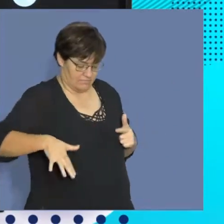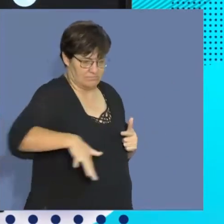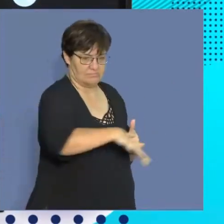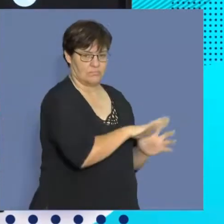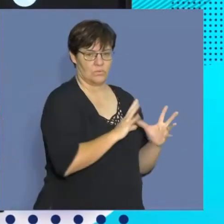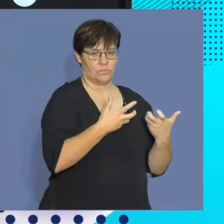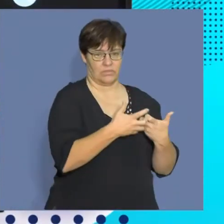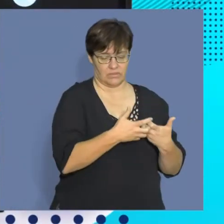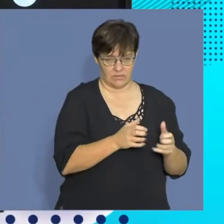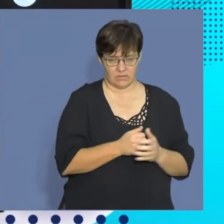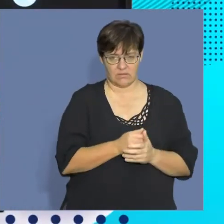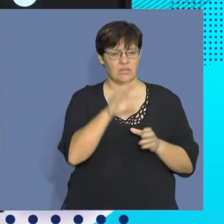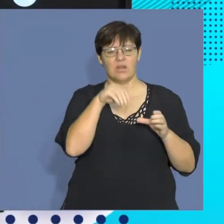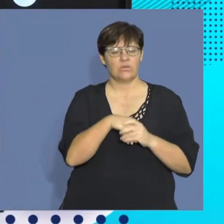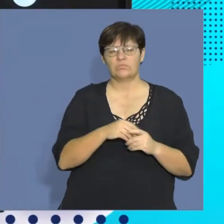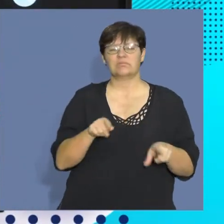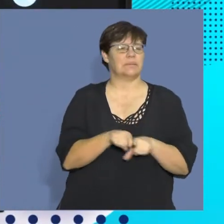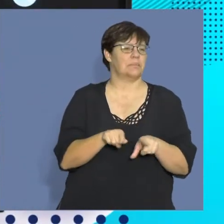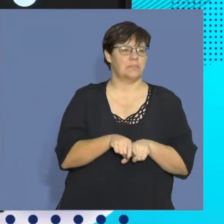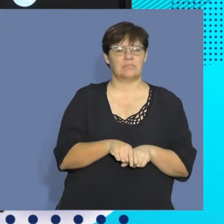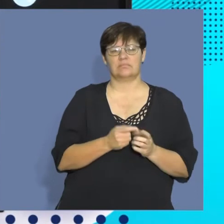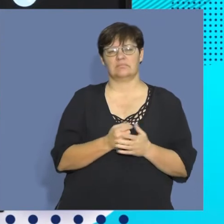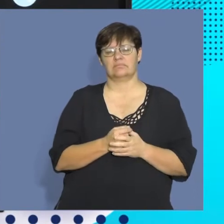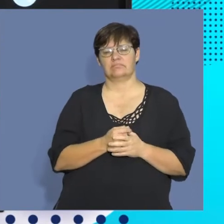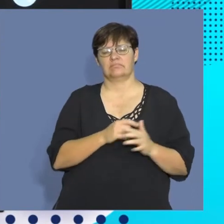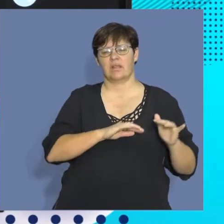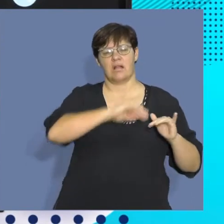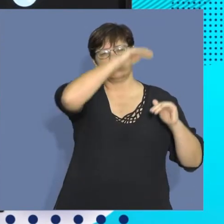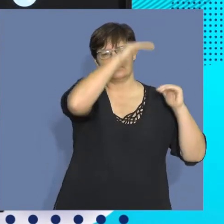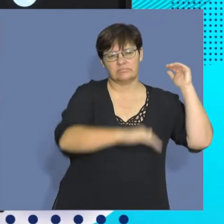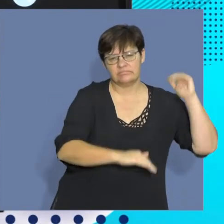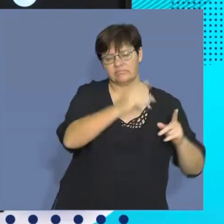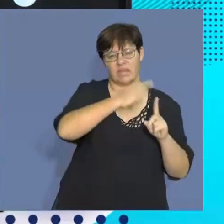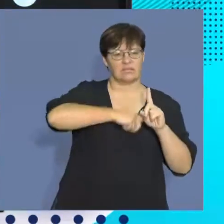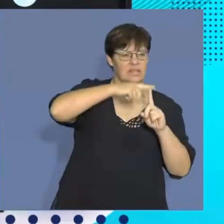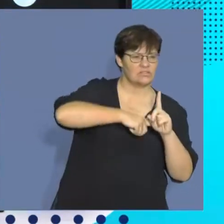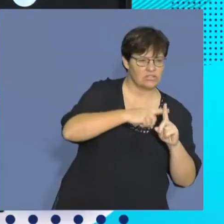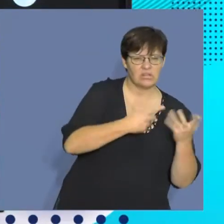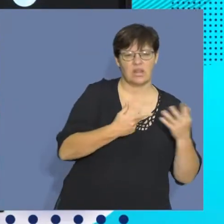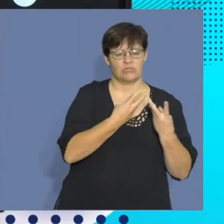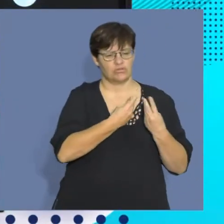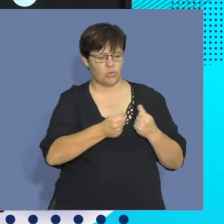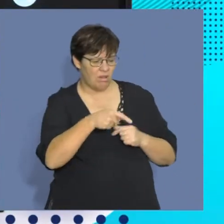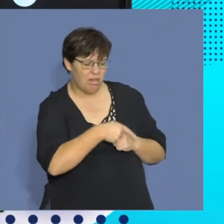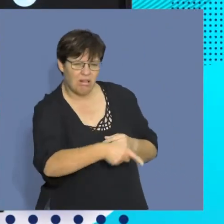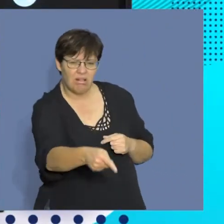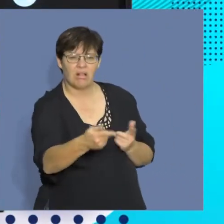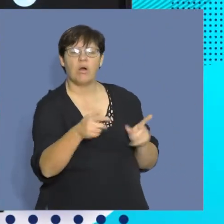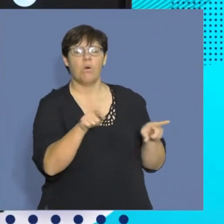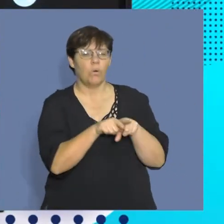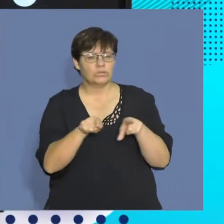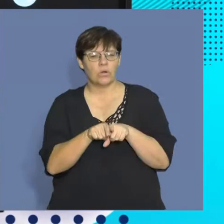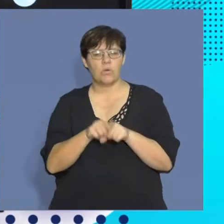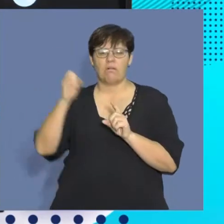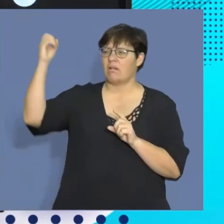And these included the factors such as your physiographic factors, your edaphic factors, which was soil, as well as the factors in terms